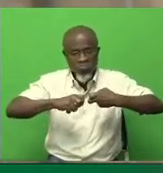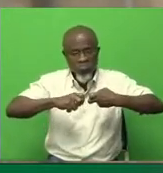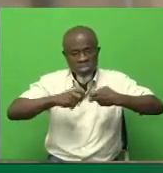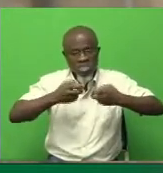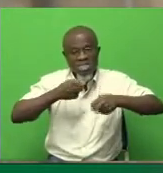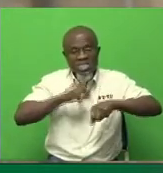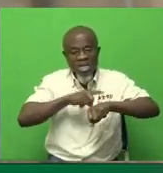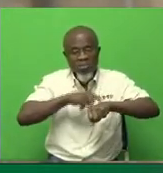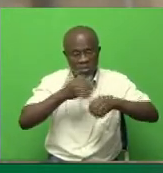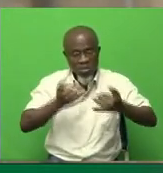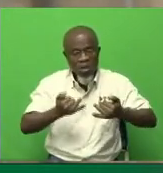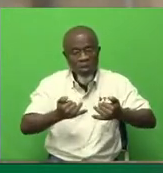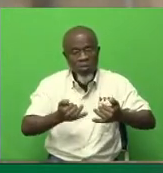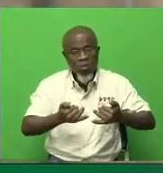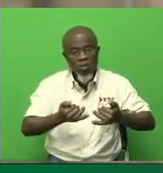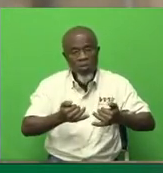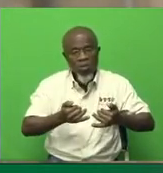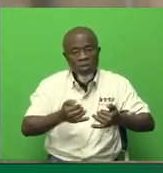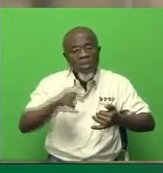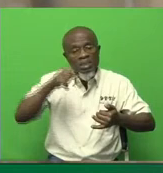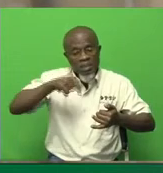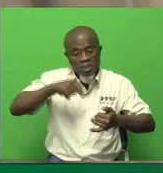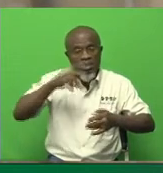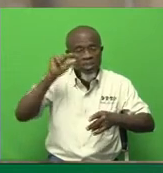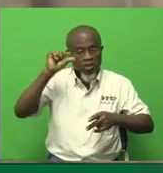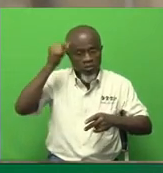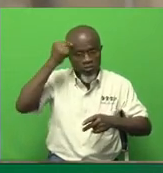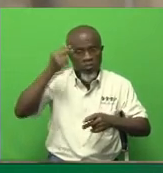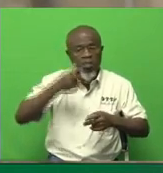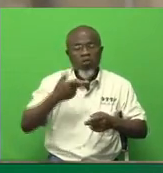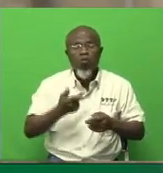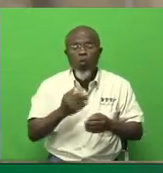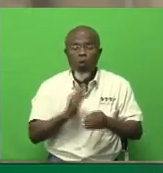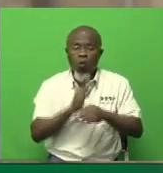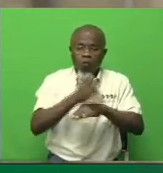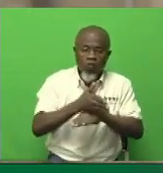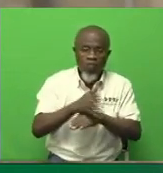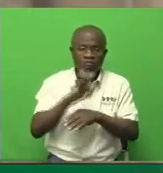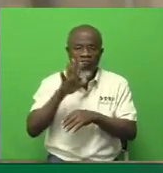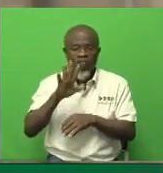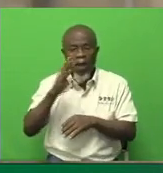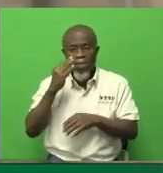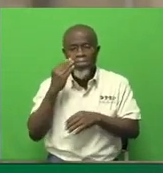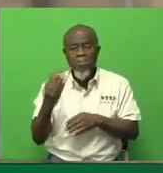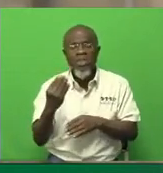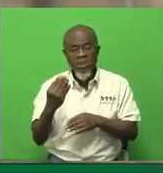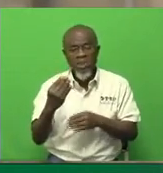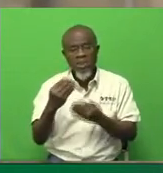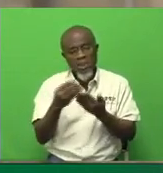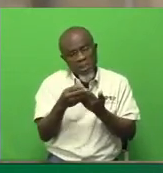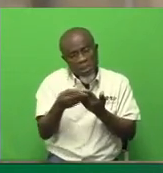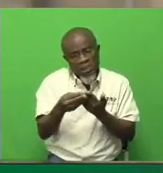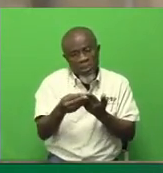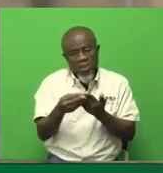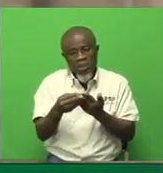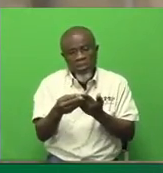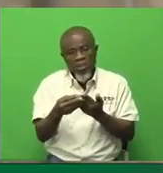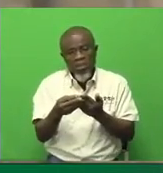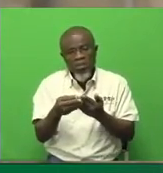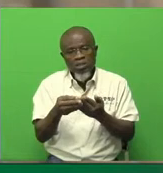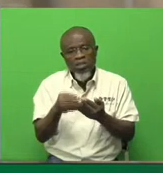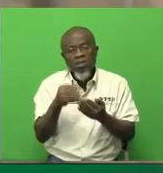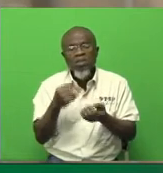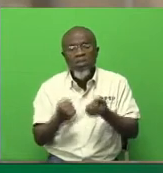this government spent over 5 billion dollars through covet relief for individual and businesses